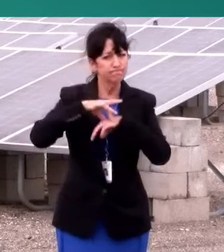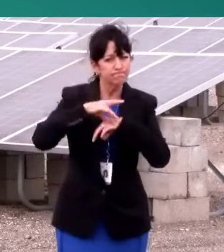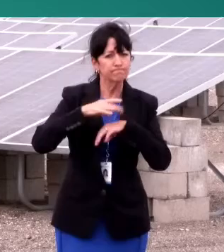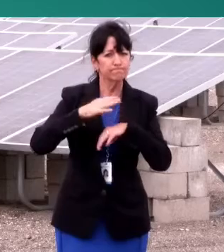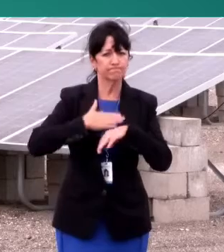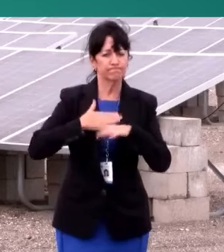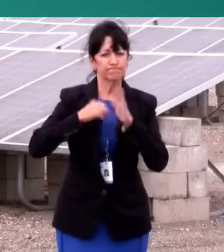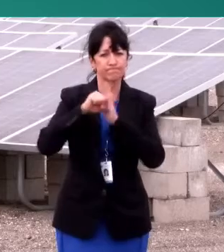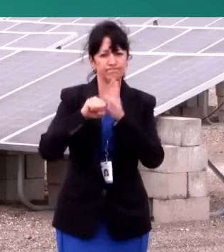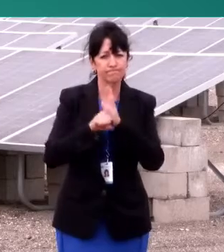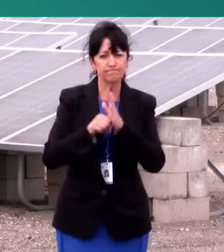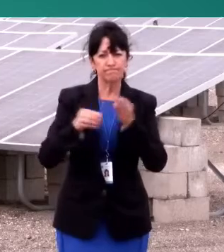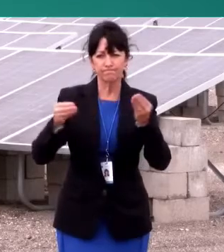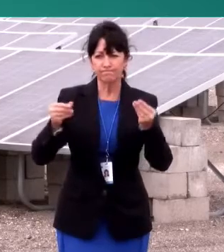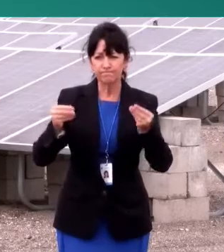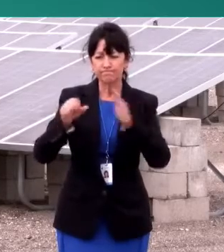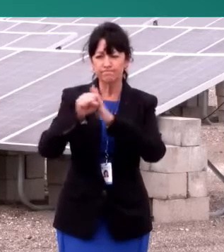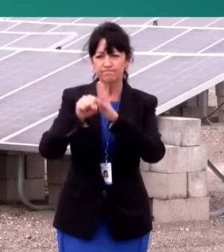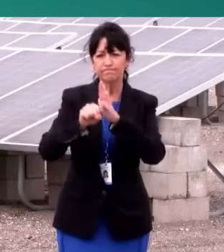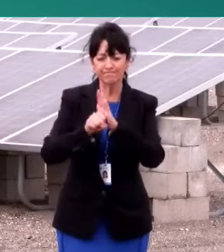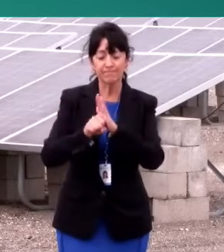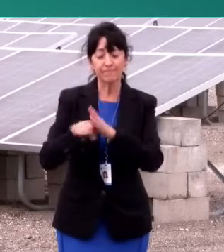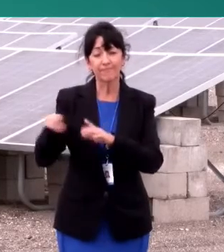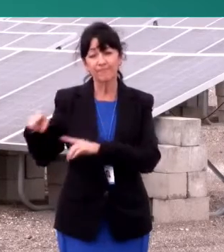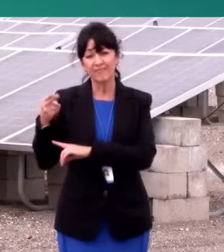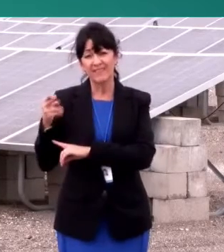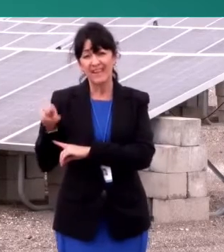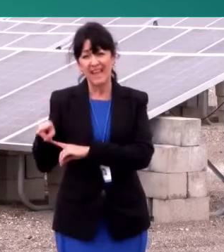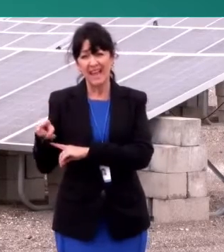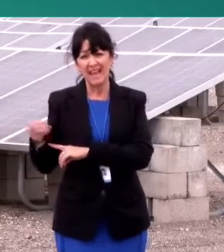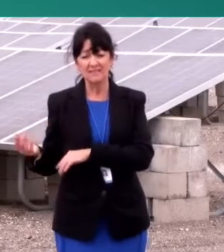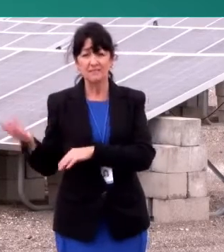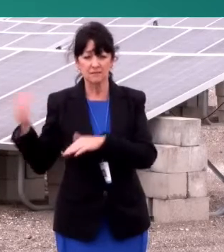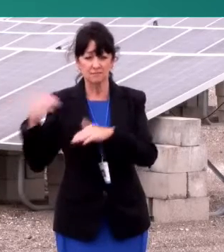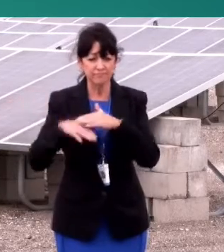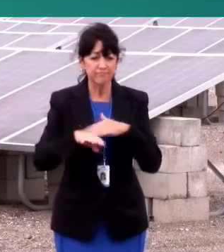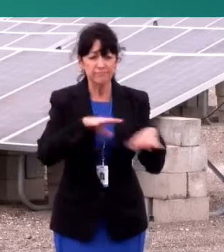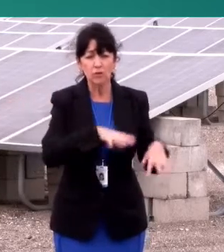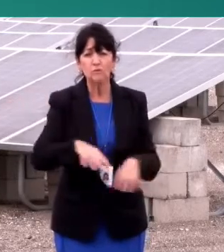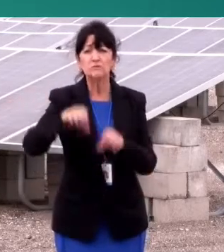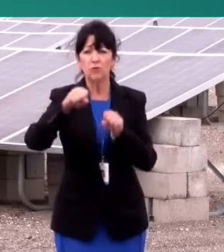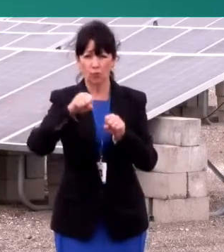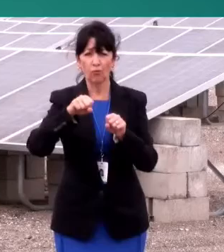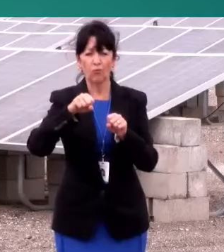Hansen did when she started taking on the environmental bills in the Senate it's